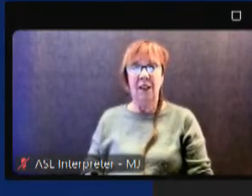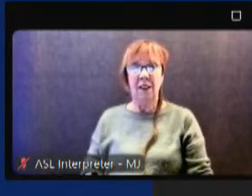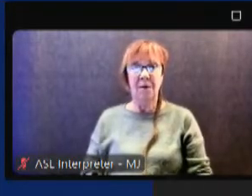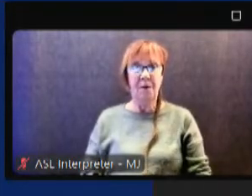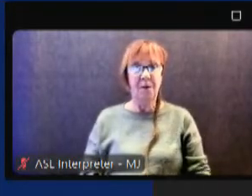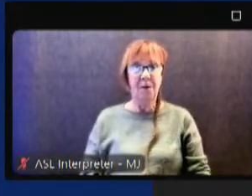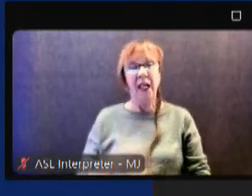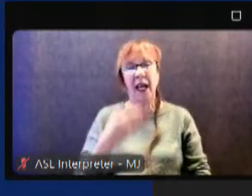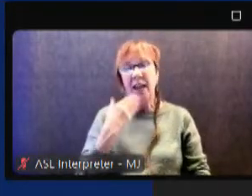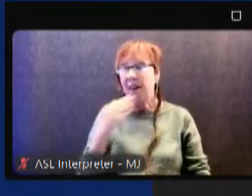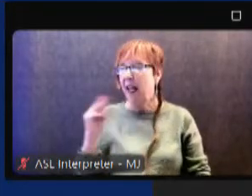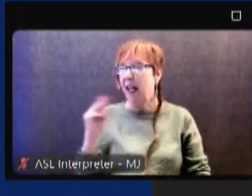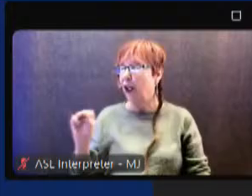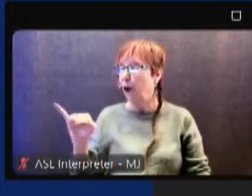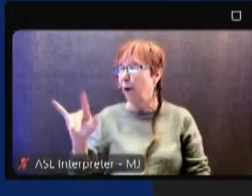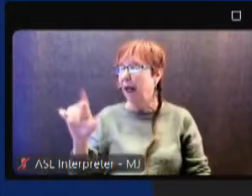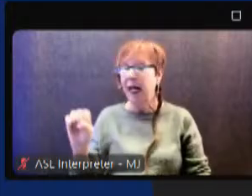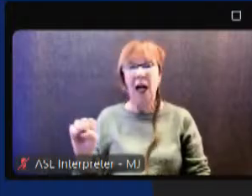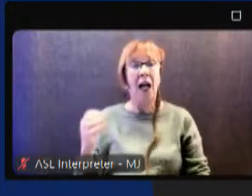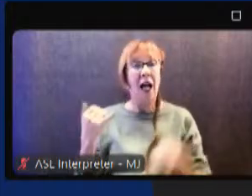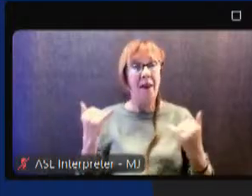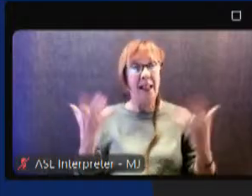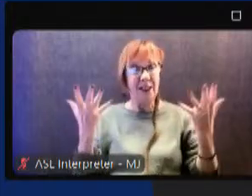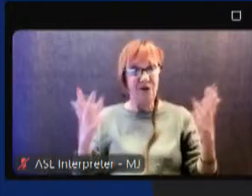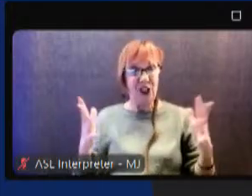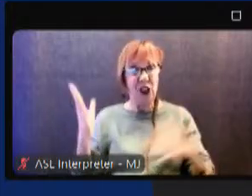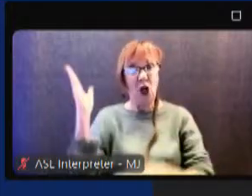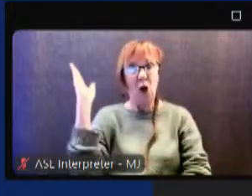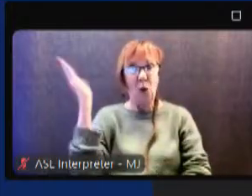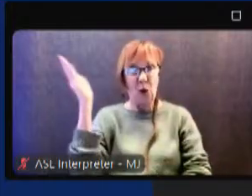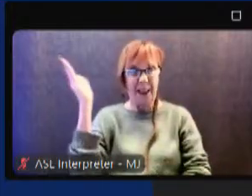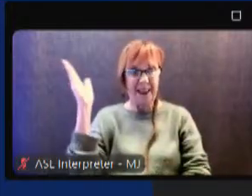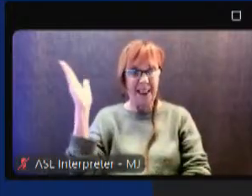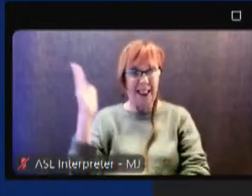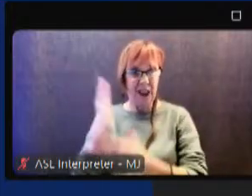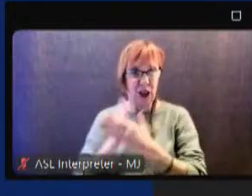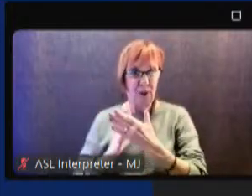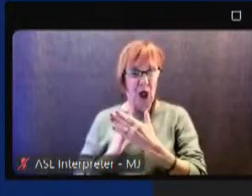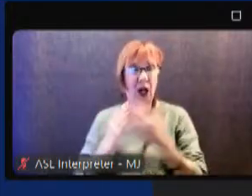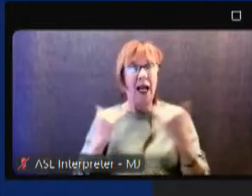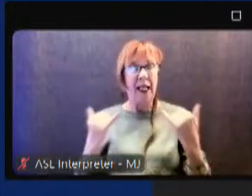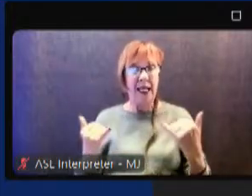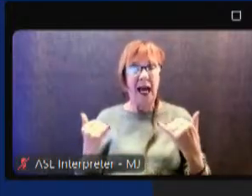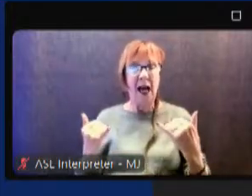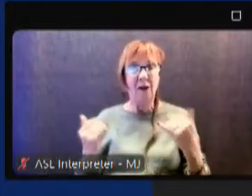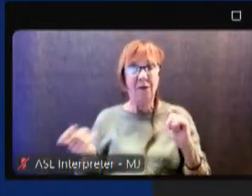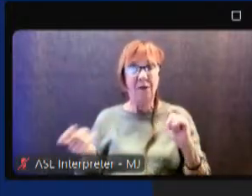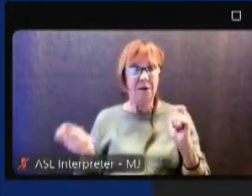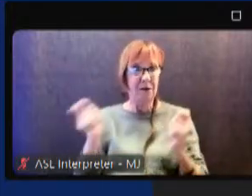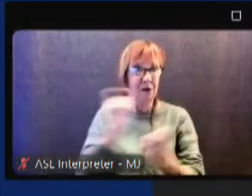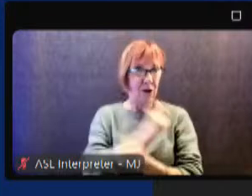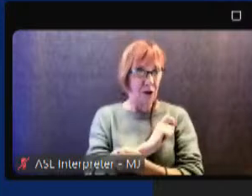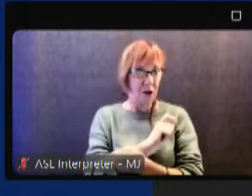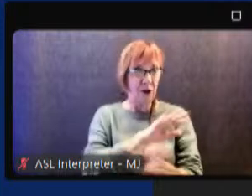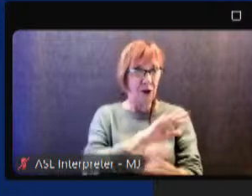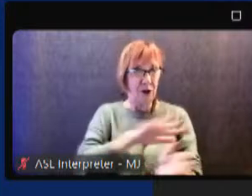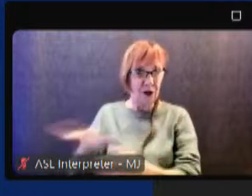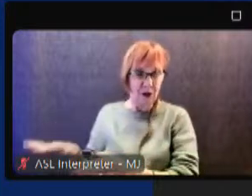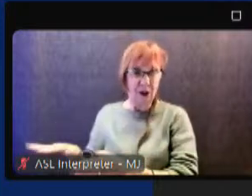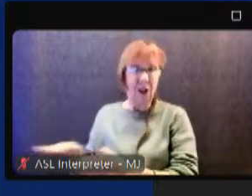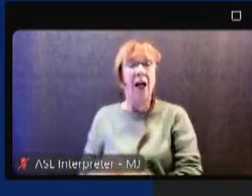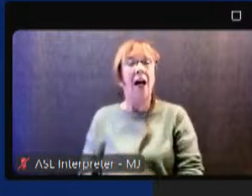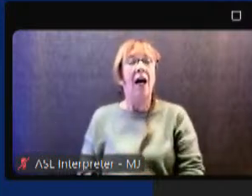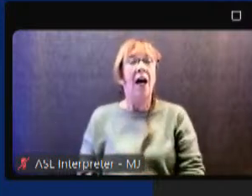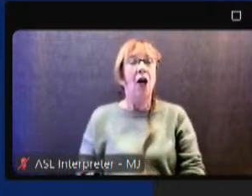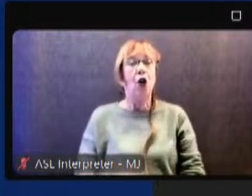Thank you, Miguel. And that concludes the presentation portion of our evening, and we will now transition to the question and answer portion.